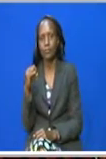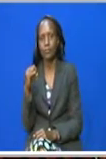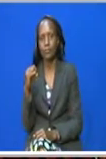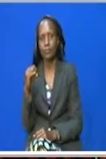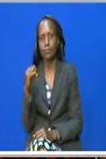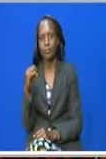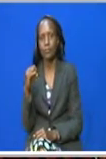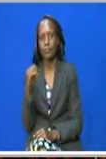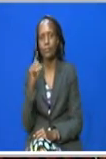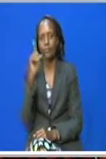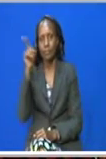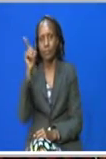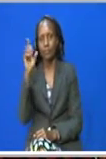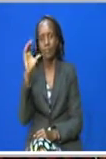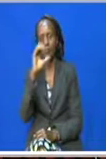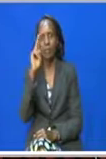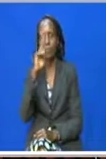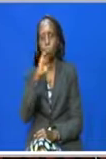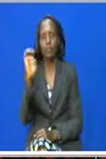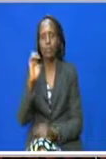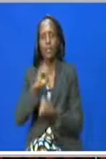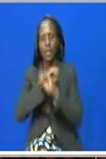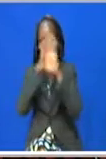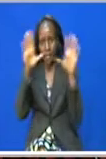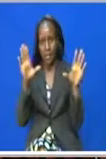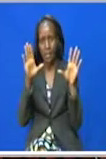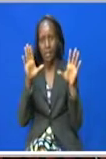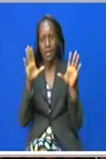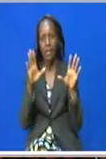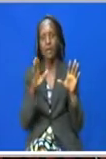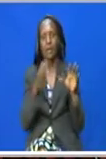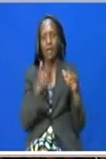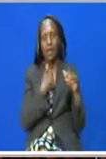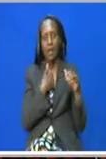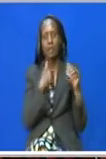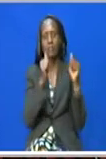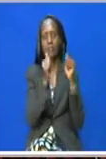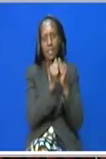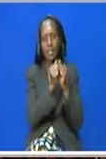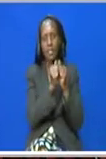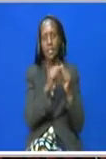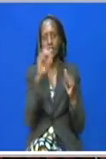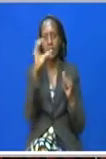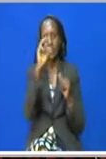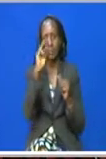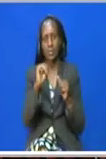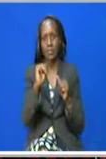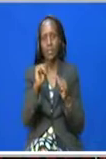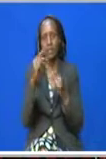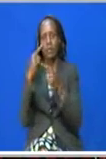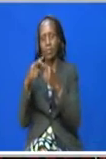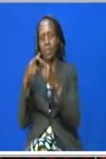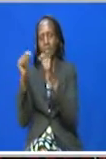A cube, which is so clear there, of 10 centimeters by 10 centimeters